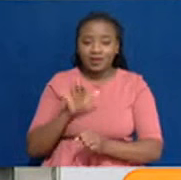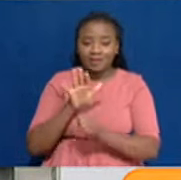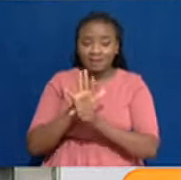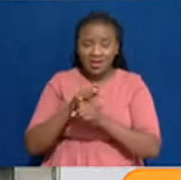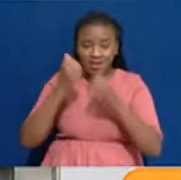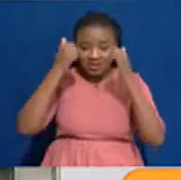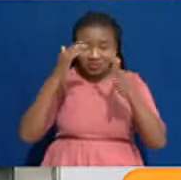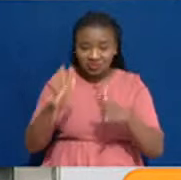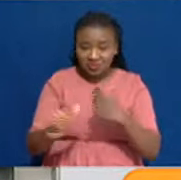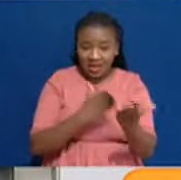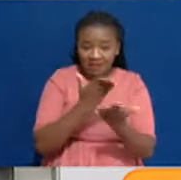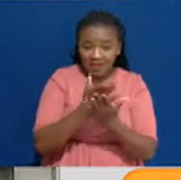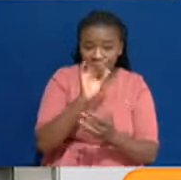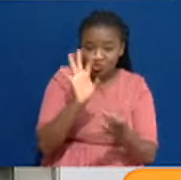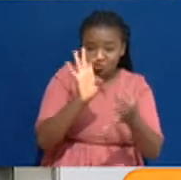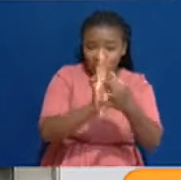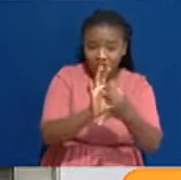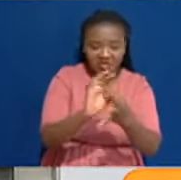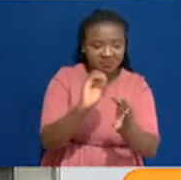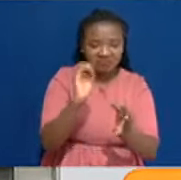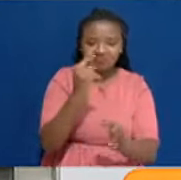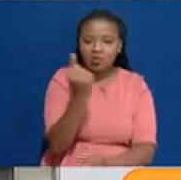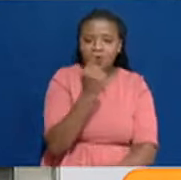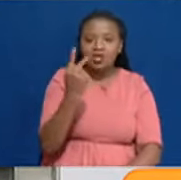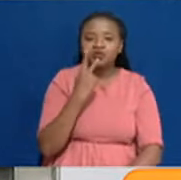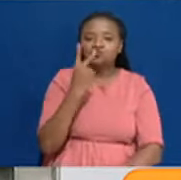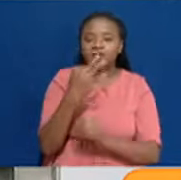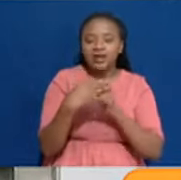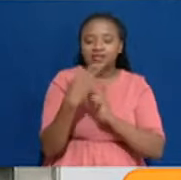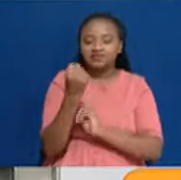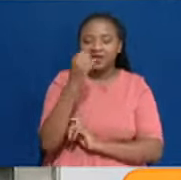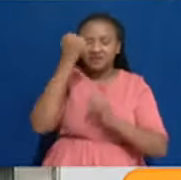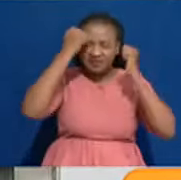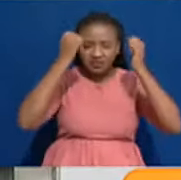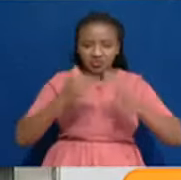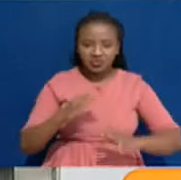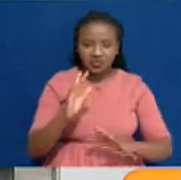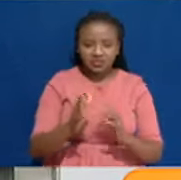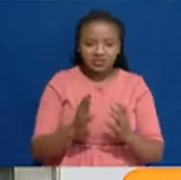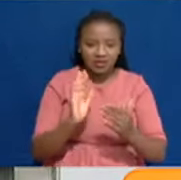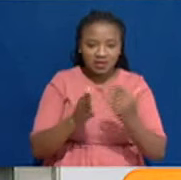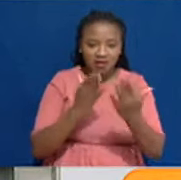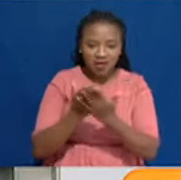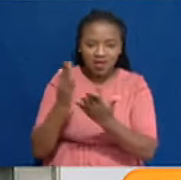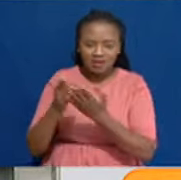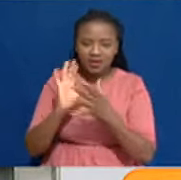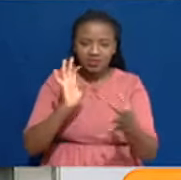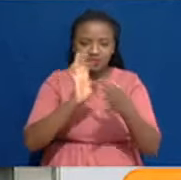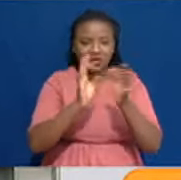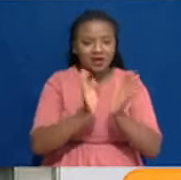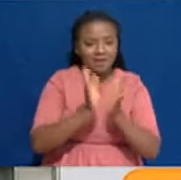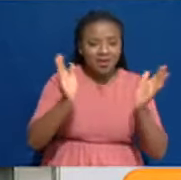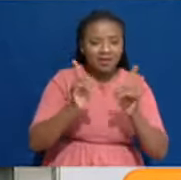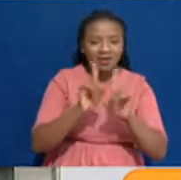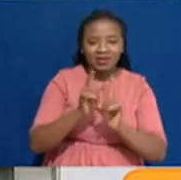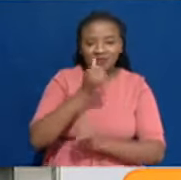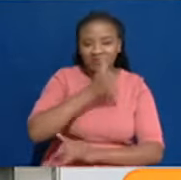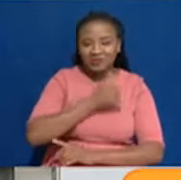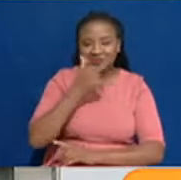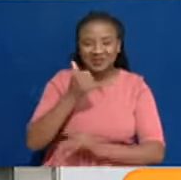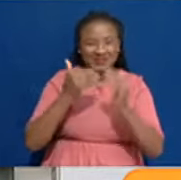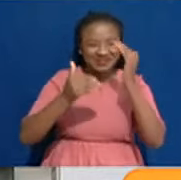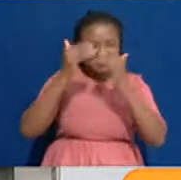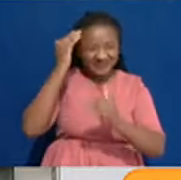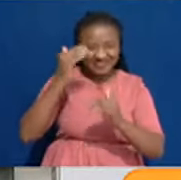not apply to join. Only 285,000 students will join either public and private universities and TVETs through the